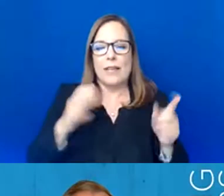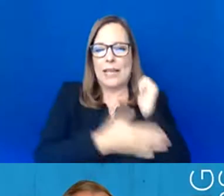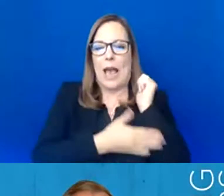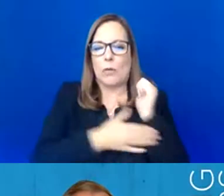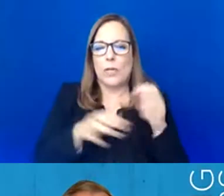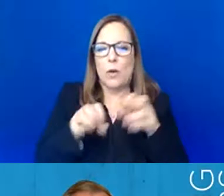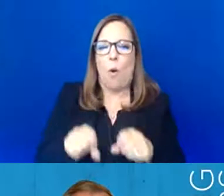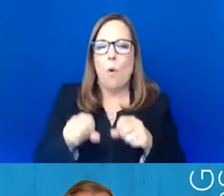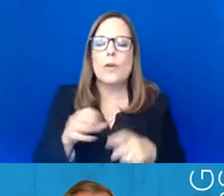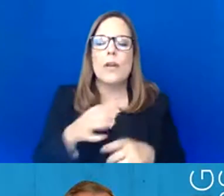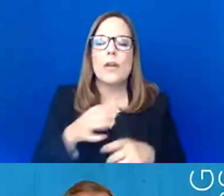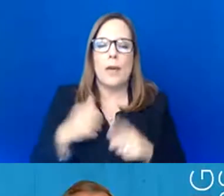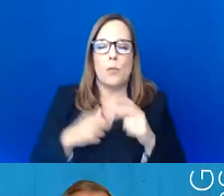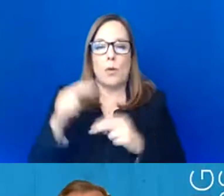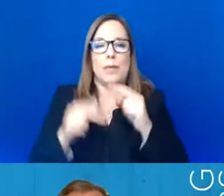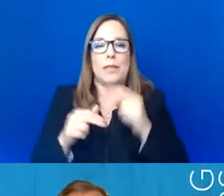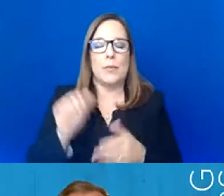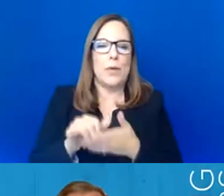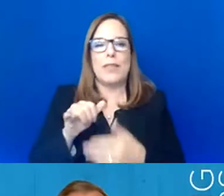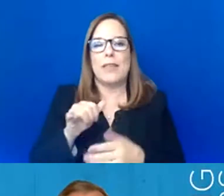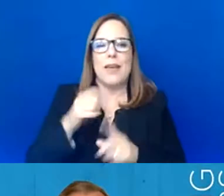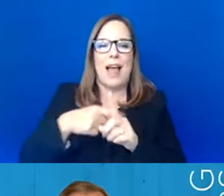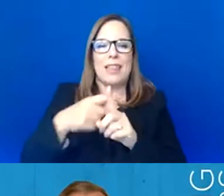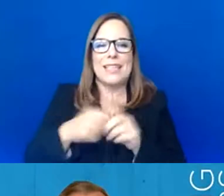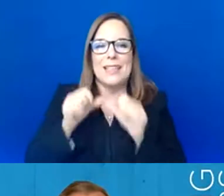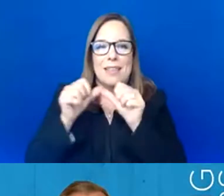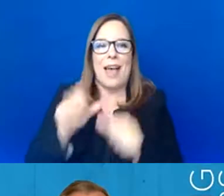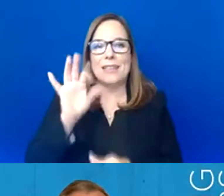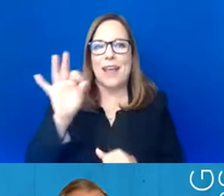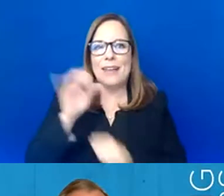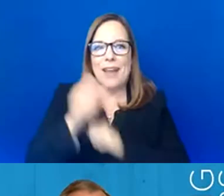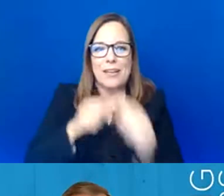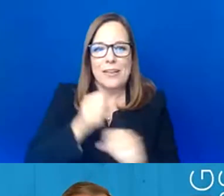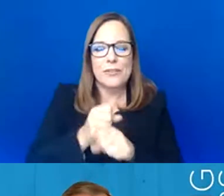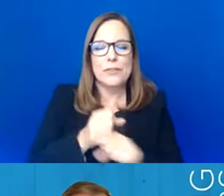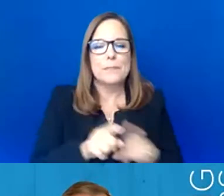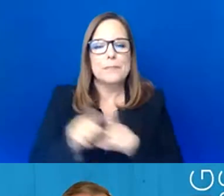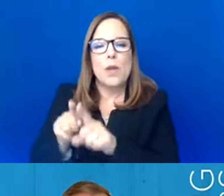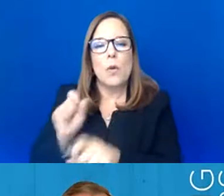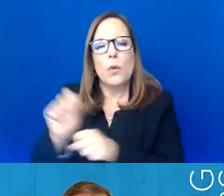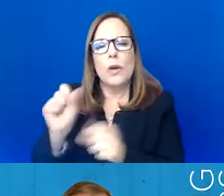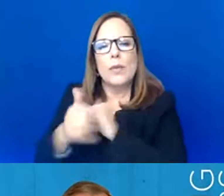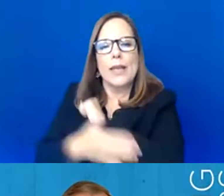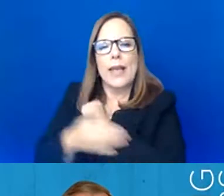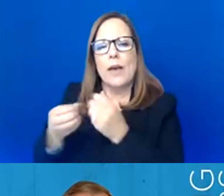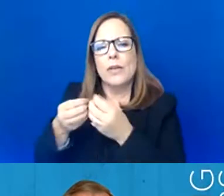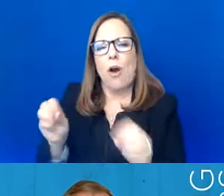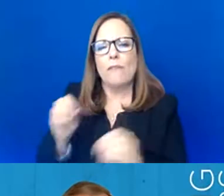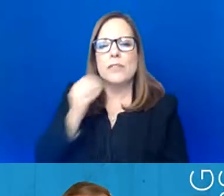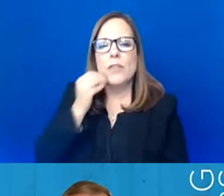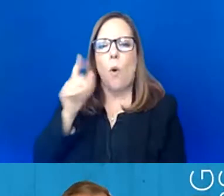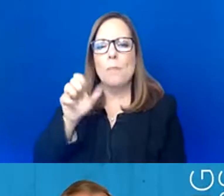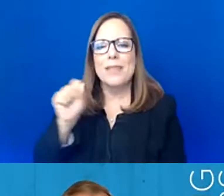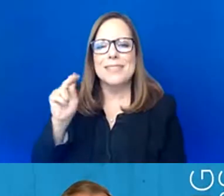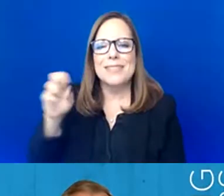with a 99-year lease. We also work with the County Office of Homelessness Solutions in terms of